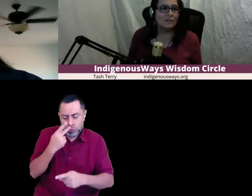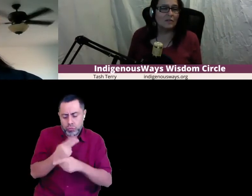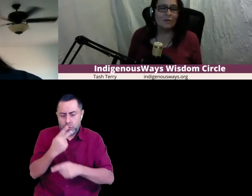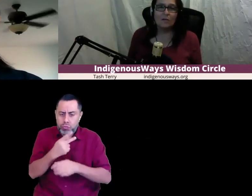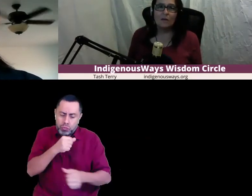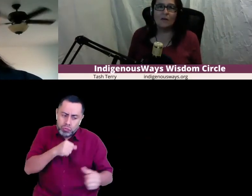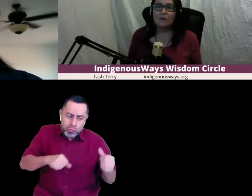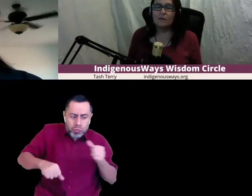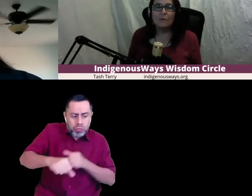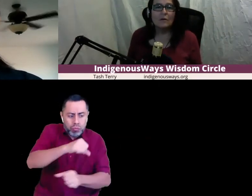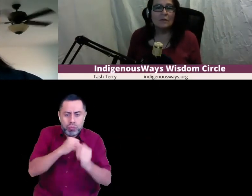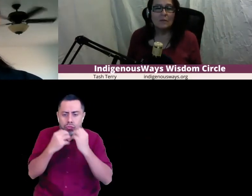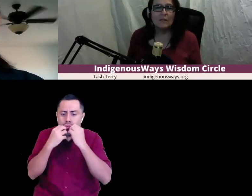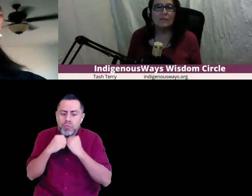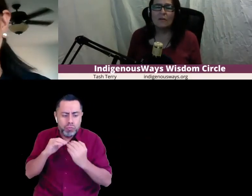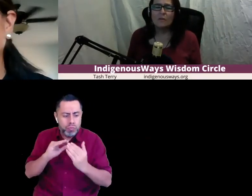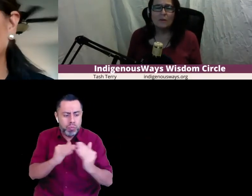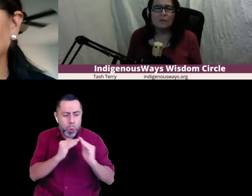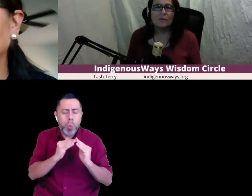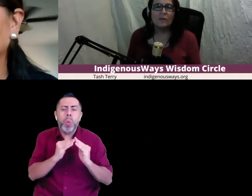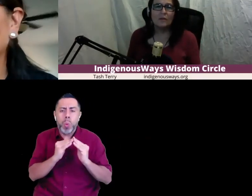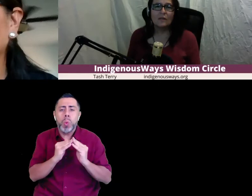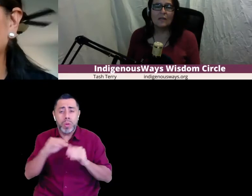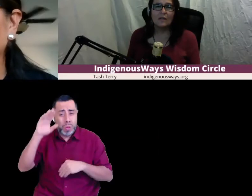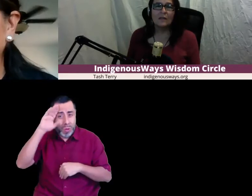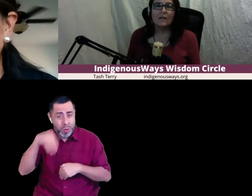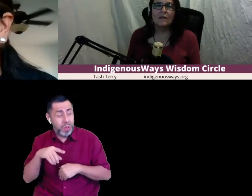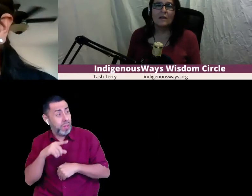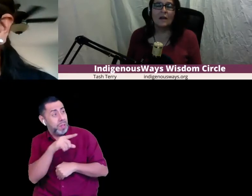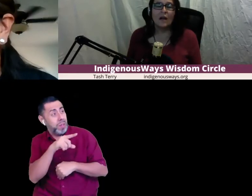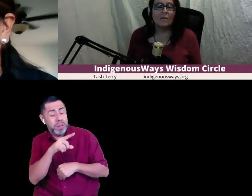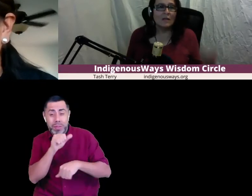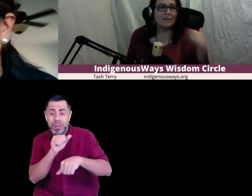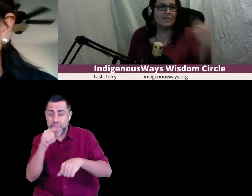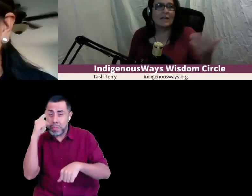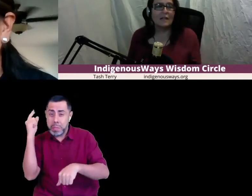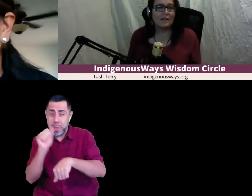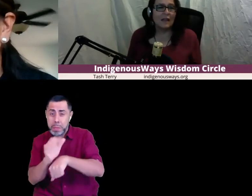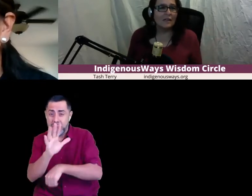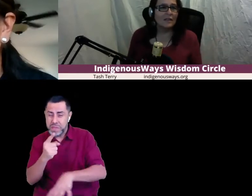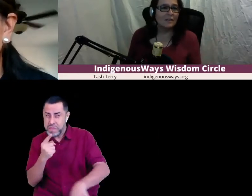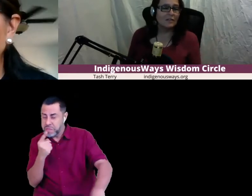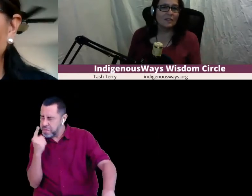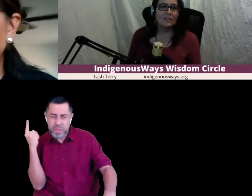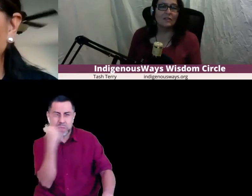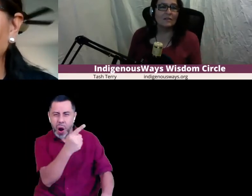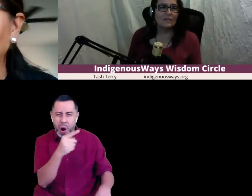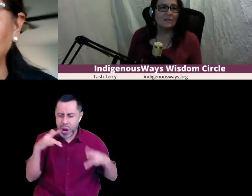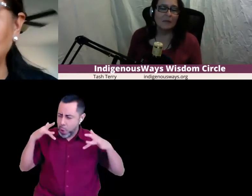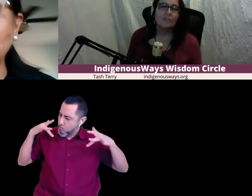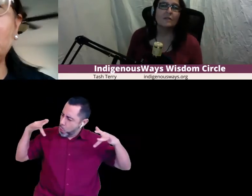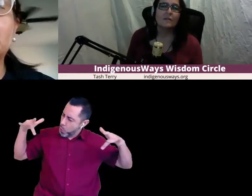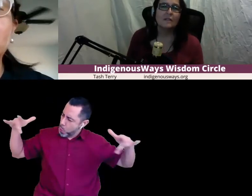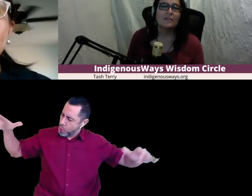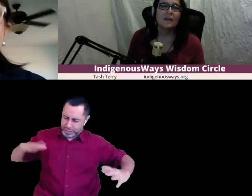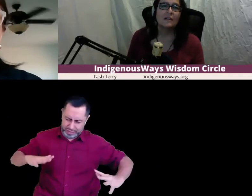it's so remote, but it's so beautiful. And I want it to stay like that. It's just